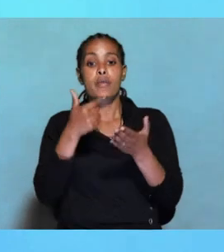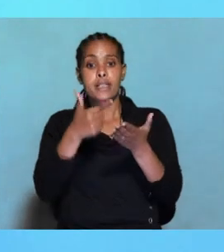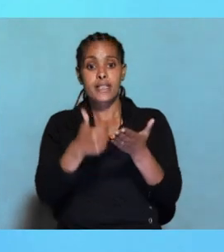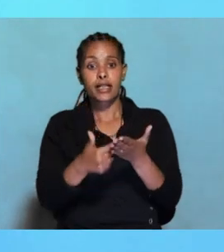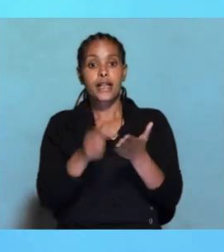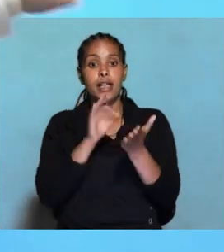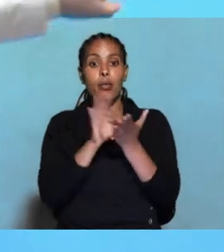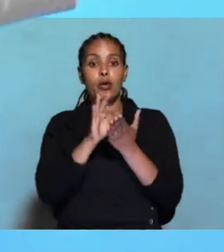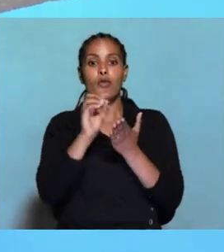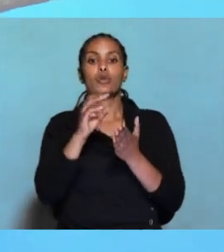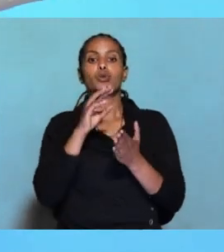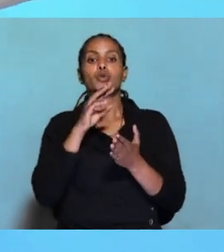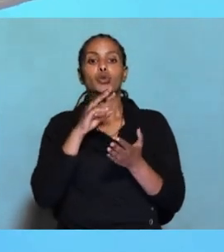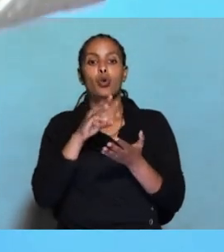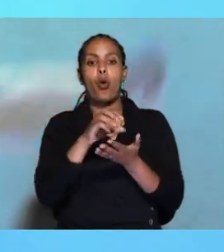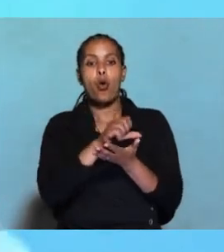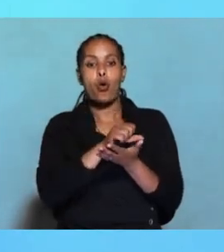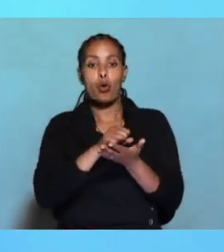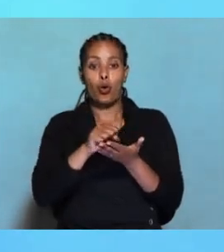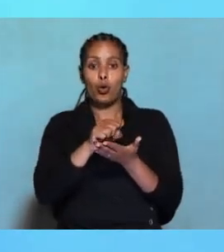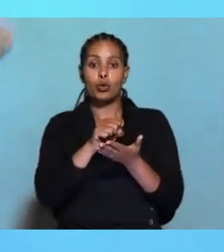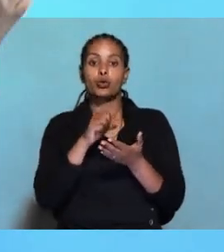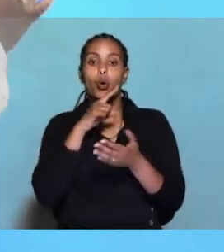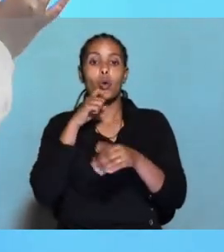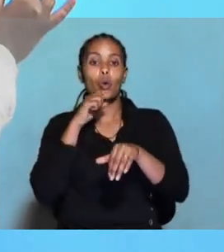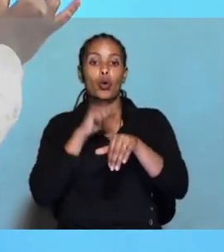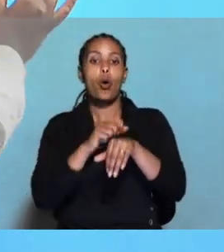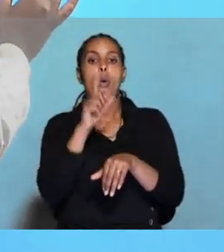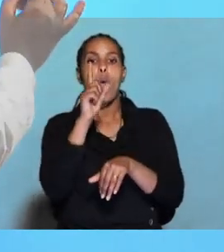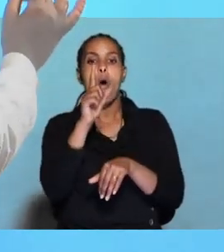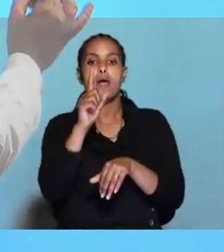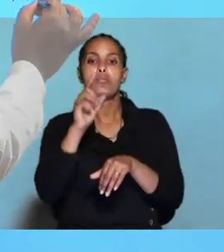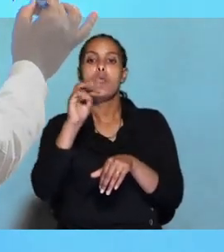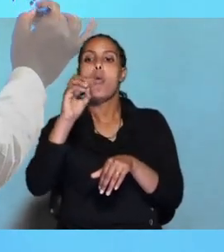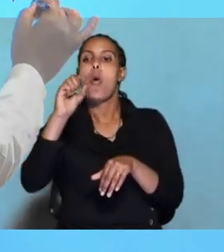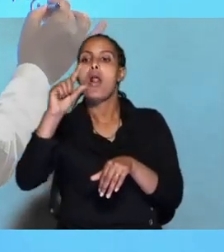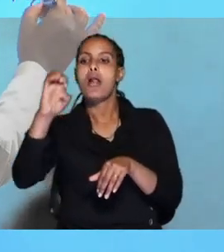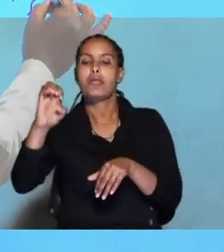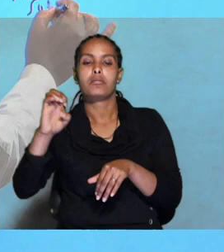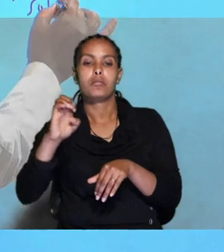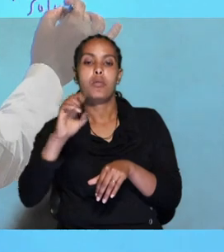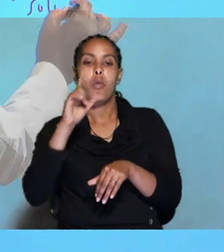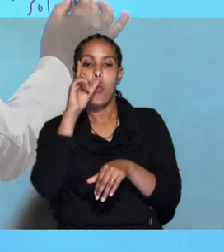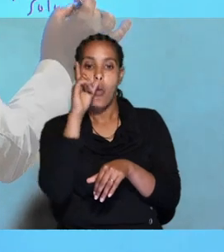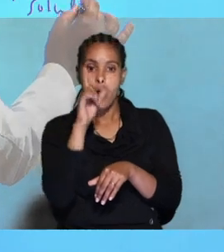this, number of mole of solute is 1 mole. Number of mole of solute,